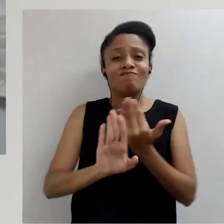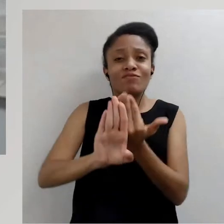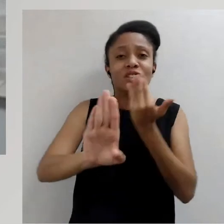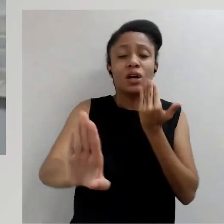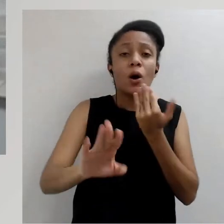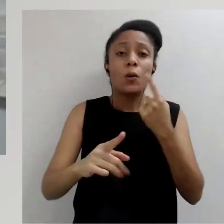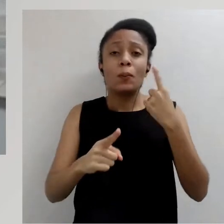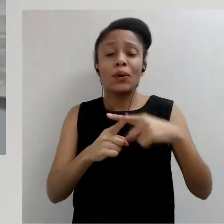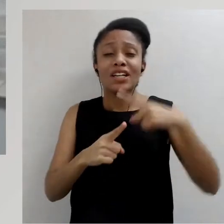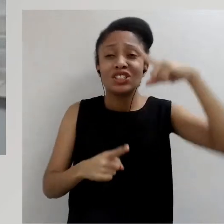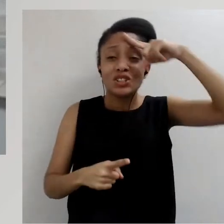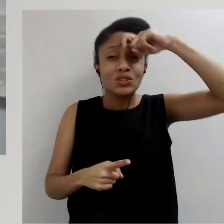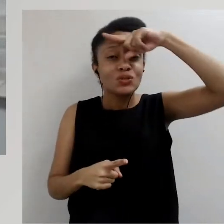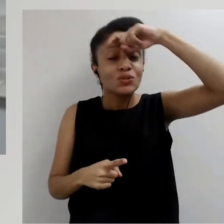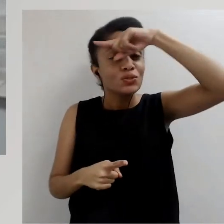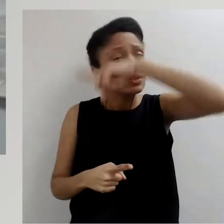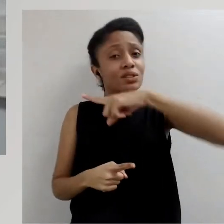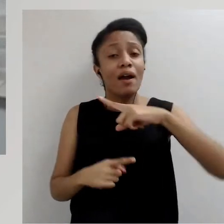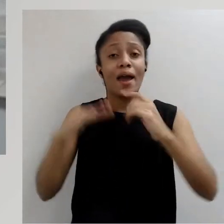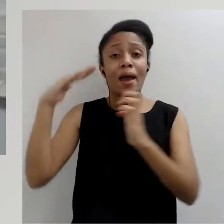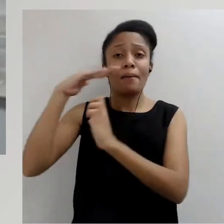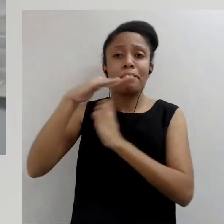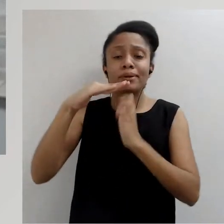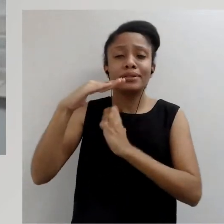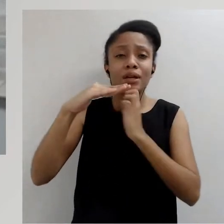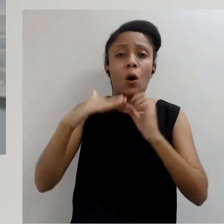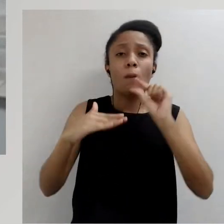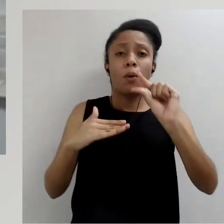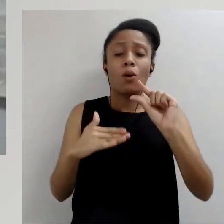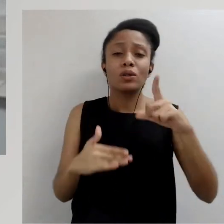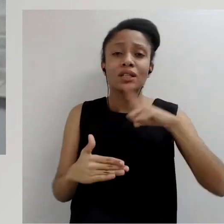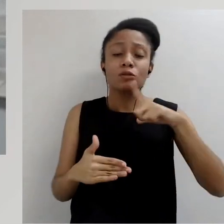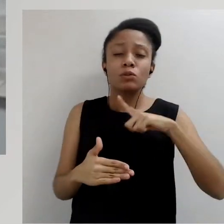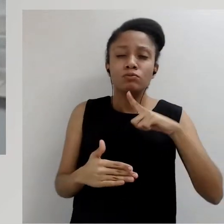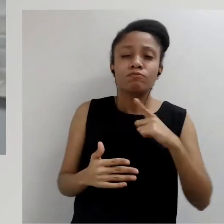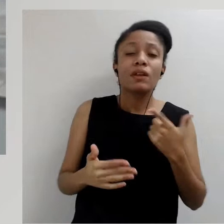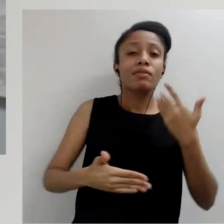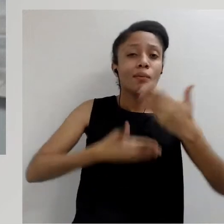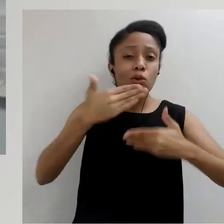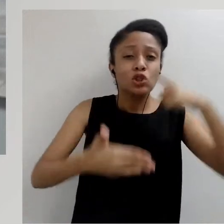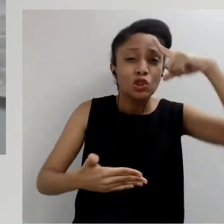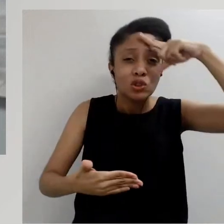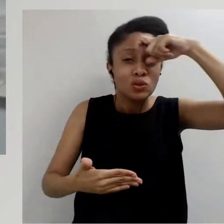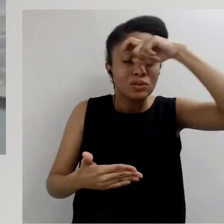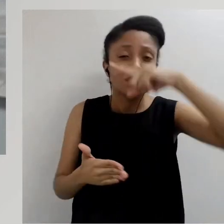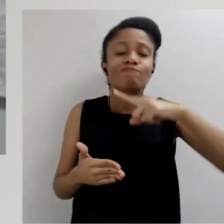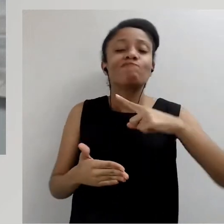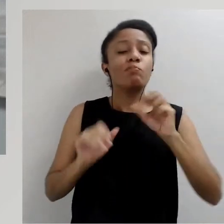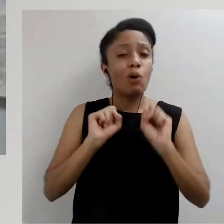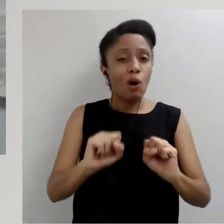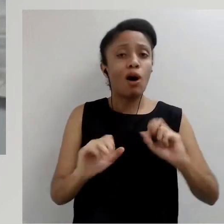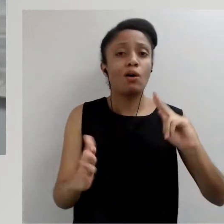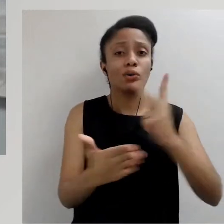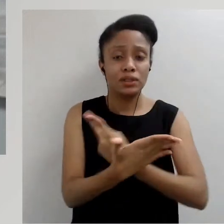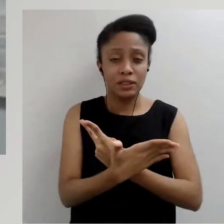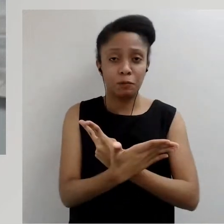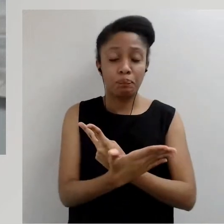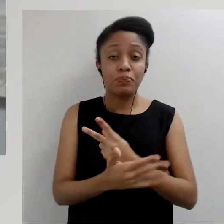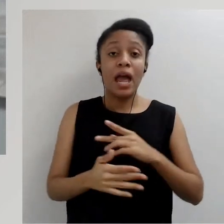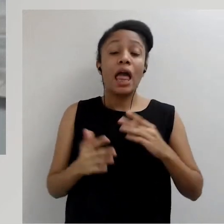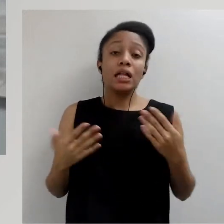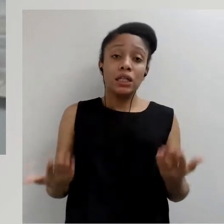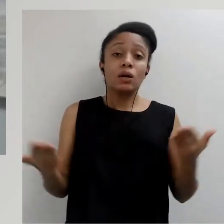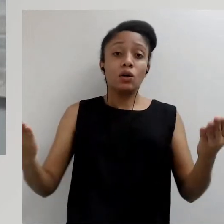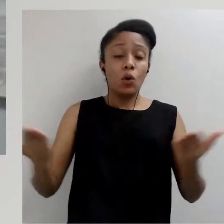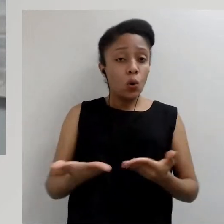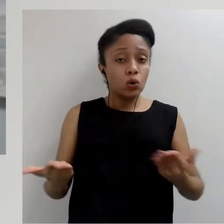we have. It might have, maybe in a short time, these companies will feel